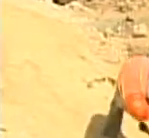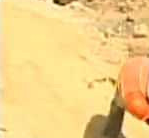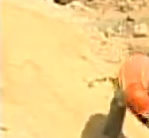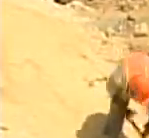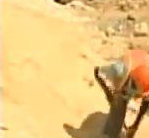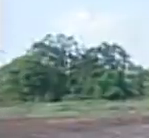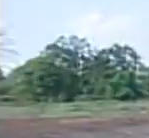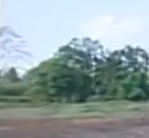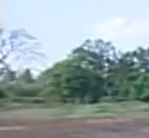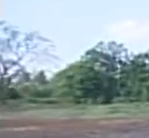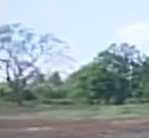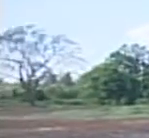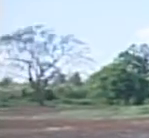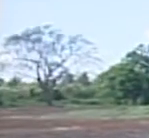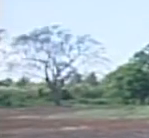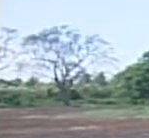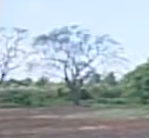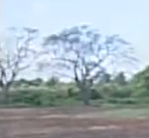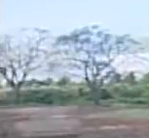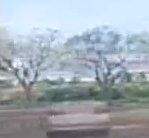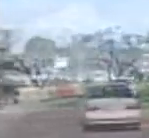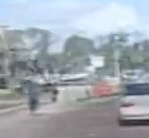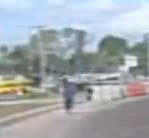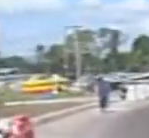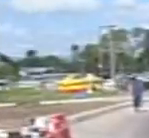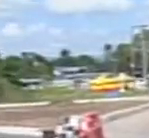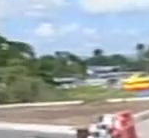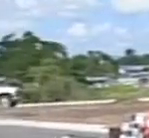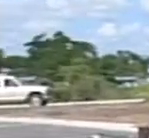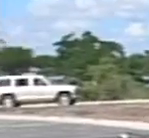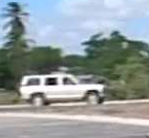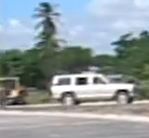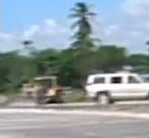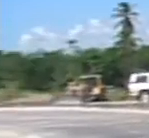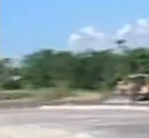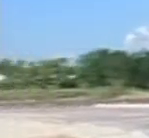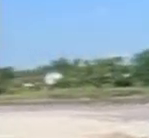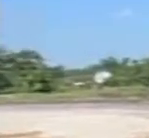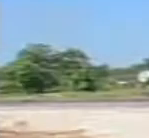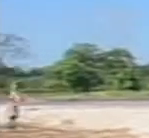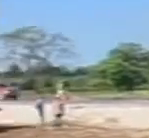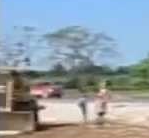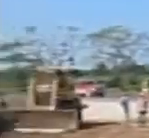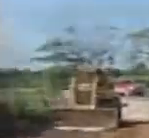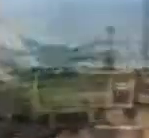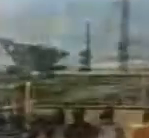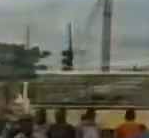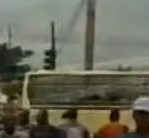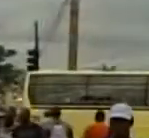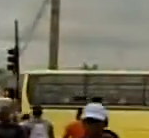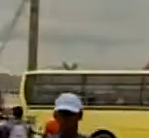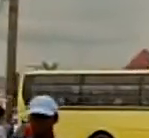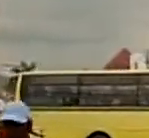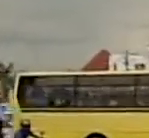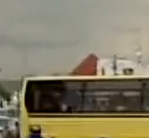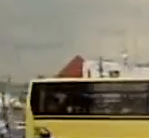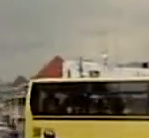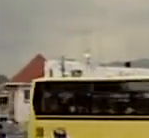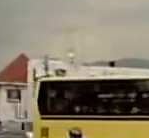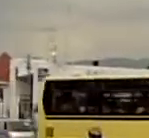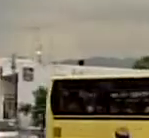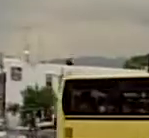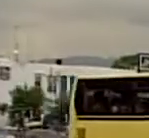the Transport Ministry will be facilitating two major initiatives to reduce government spending in the 2014-2015 fiscal